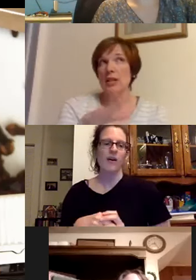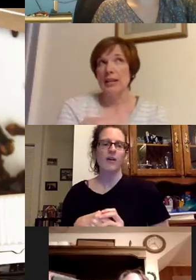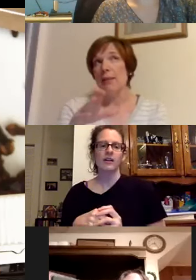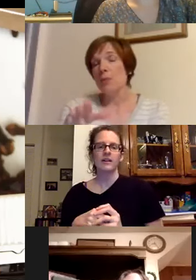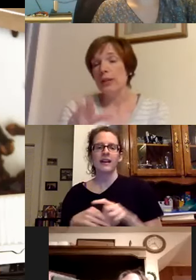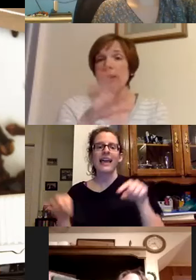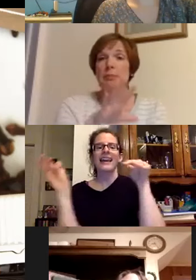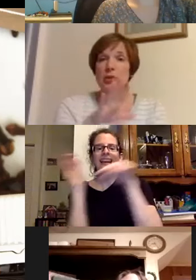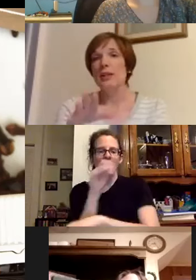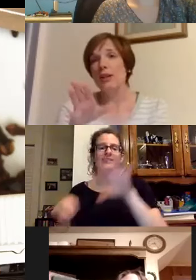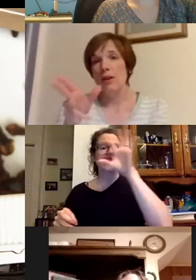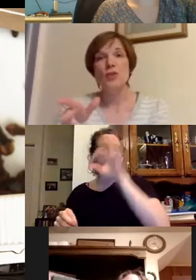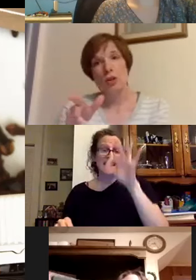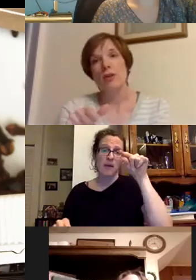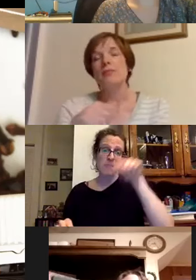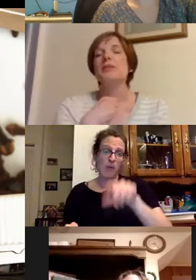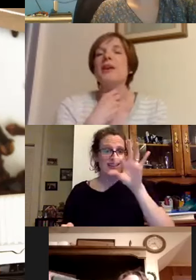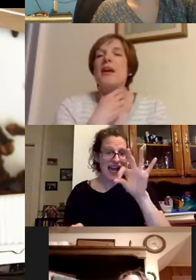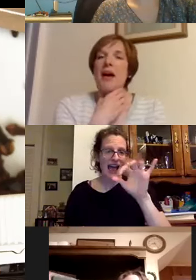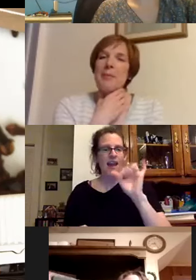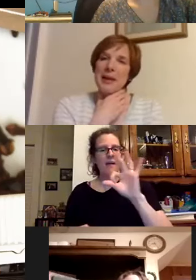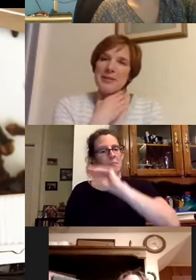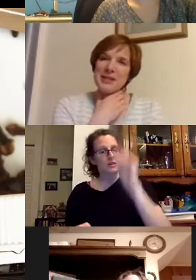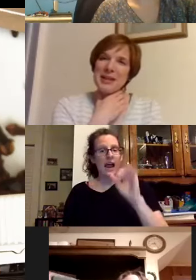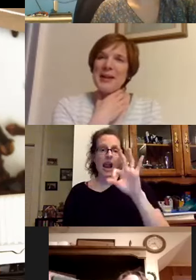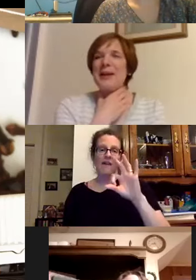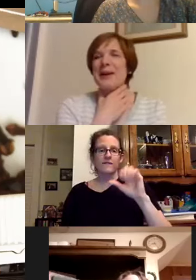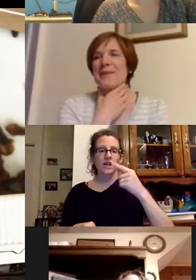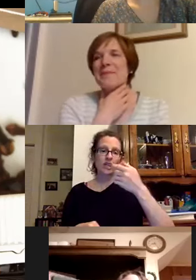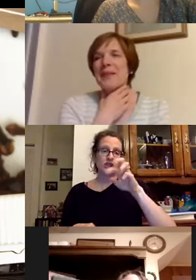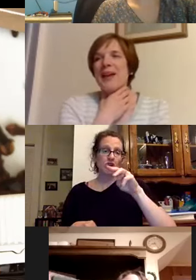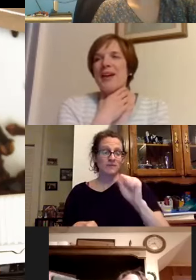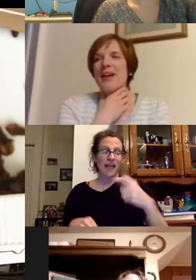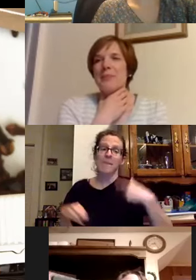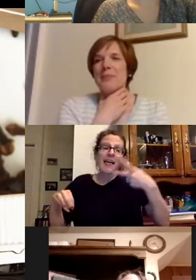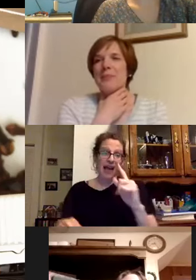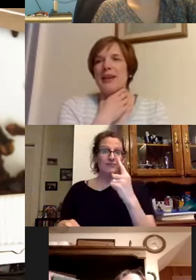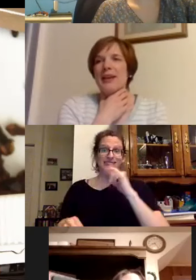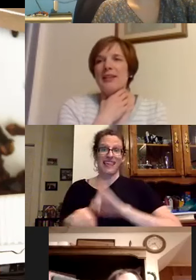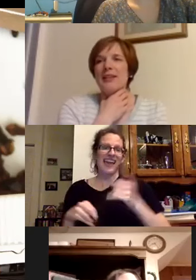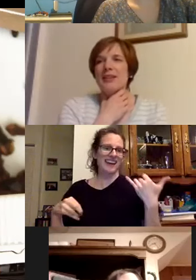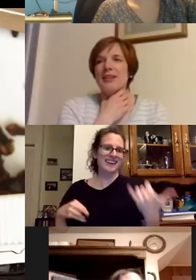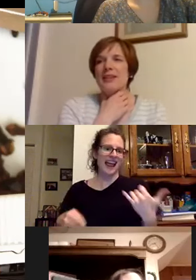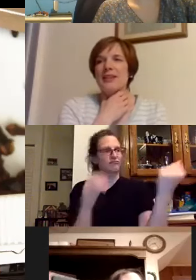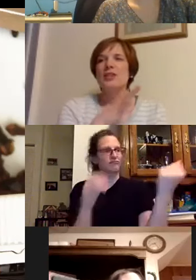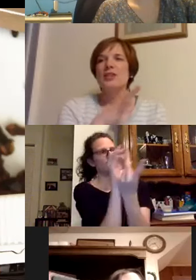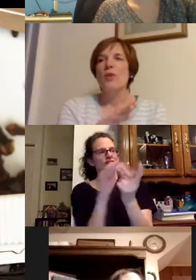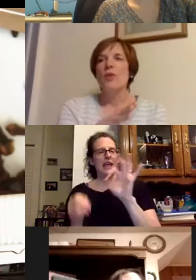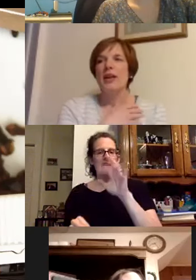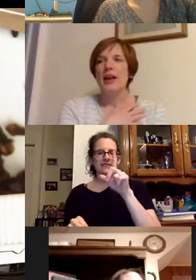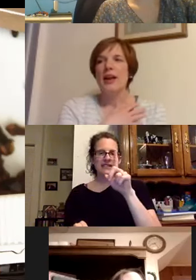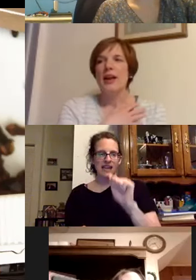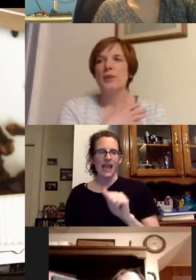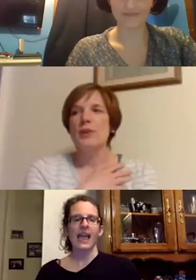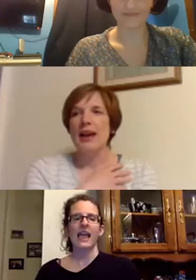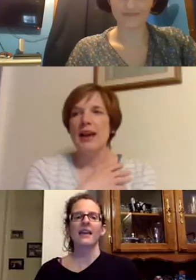kills 99.9% of germs. I'm allowed to say that now. And it's just an oil that